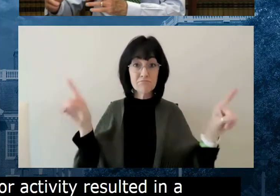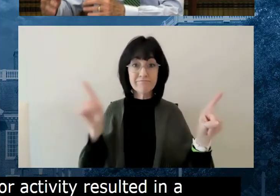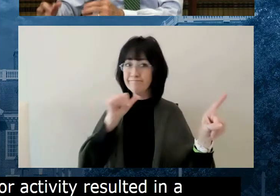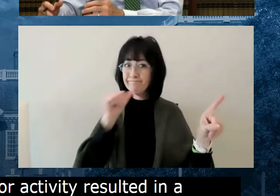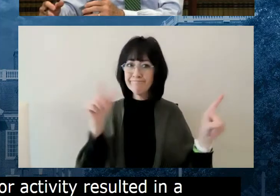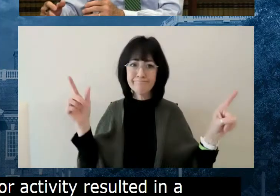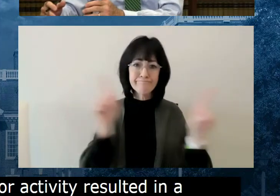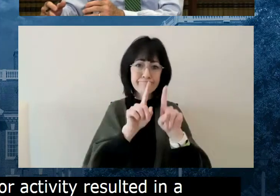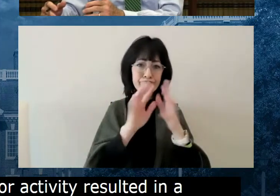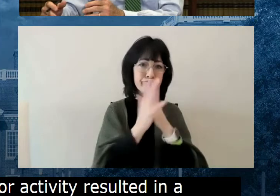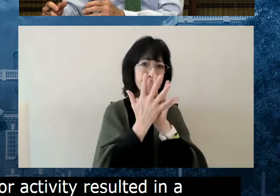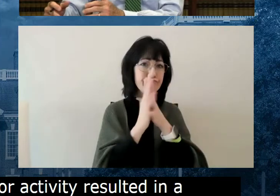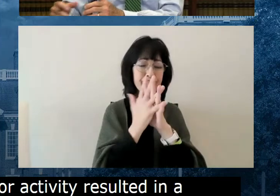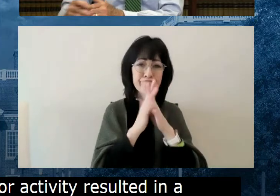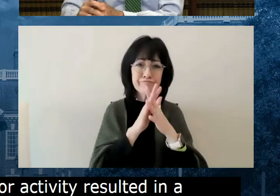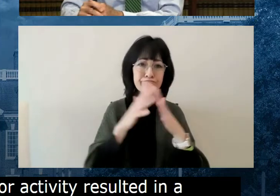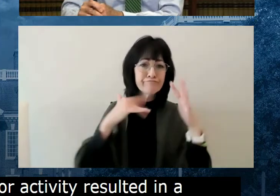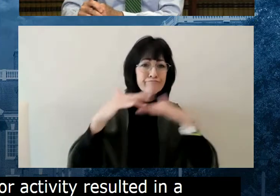cases, more severe